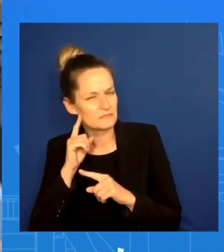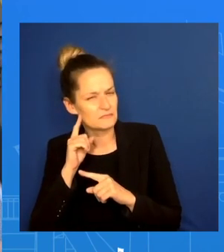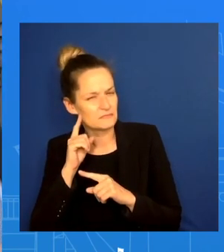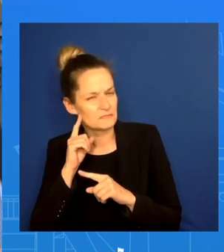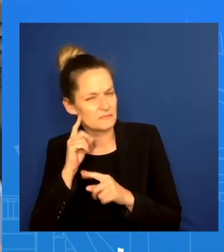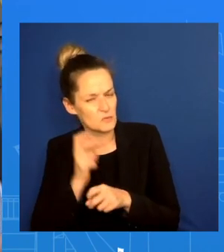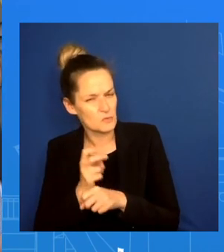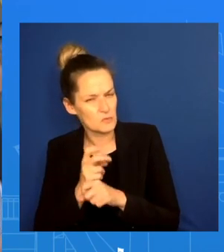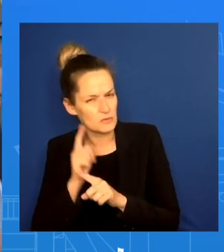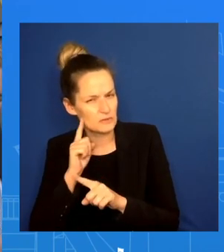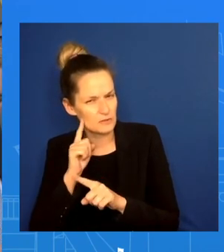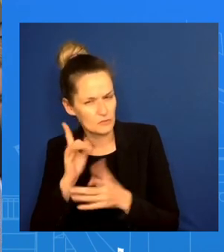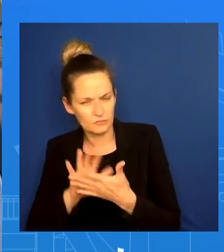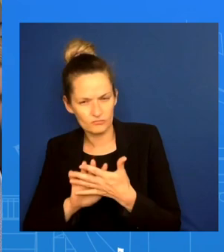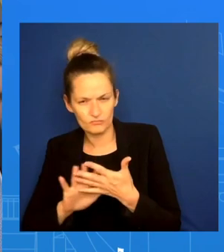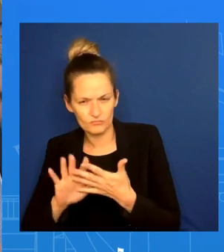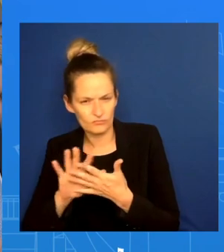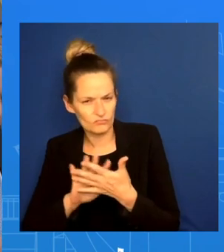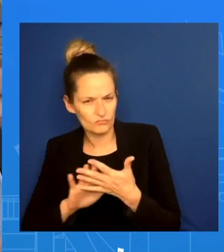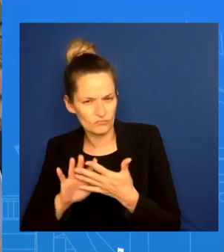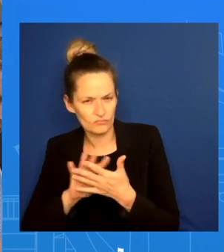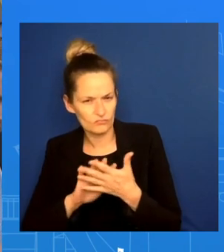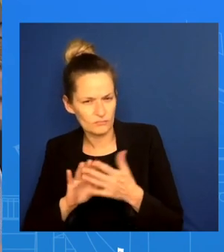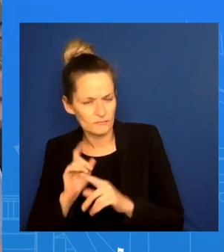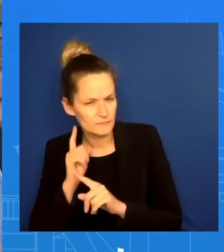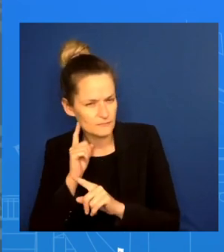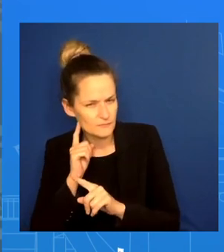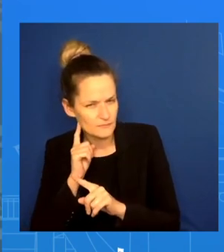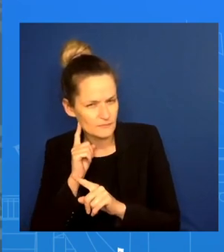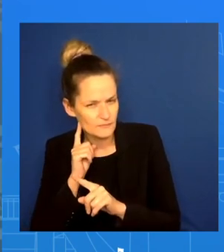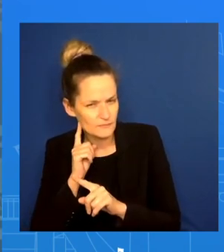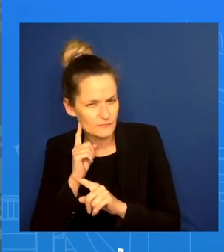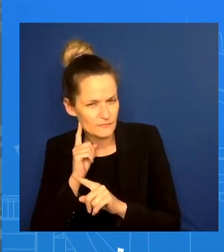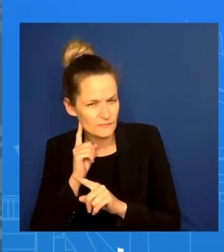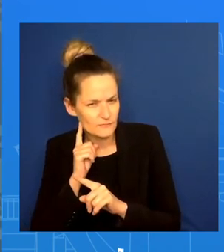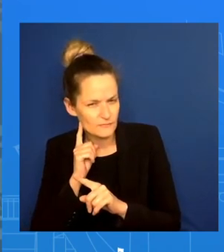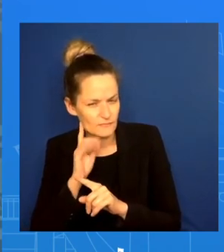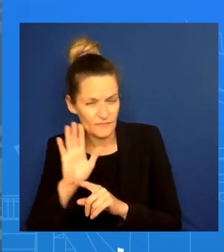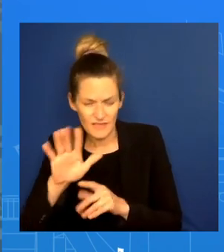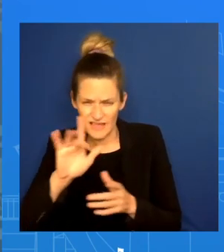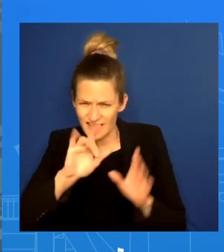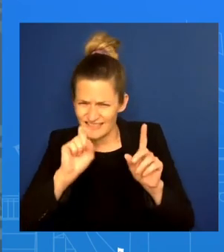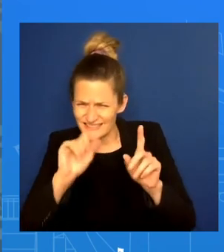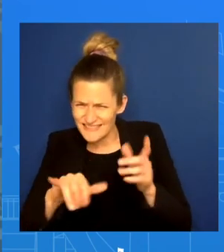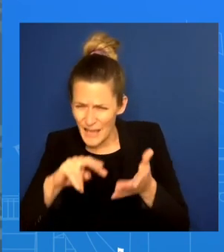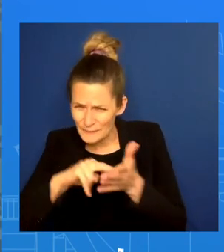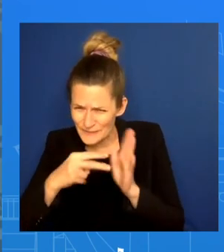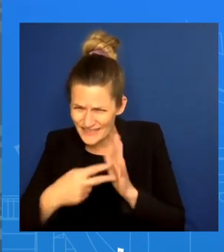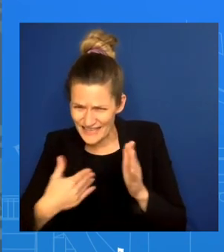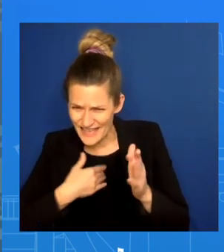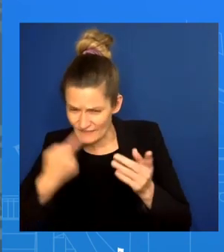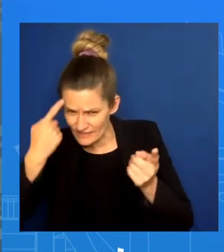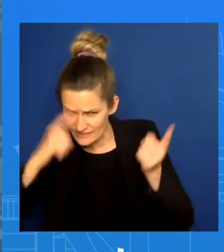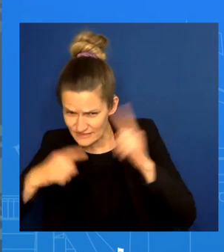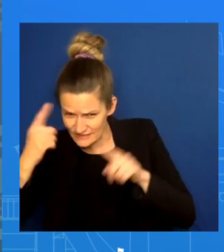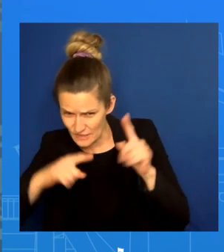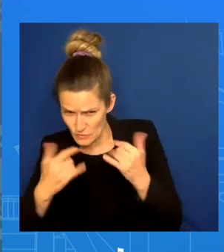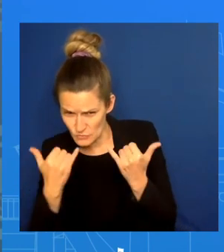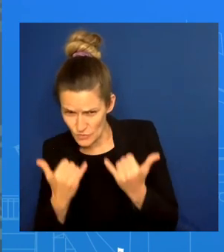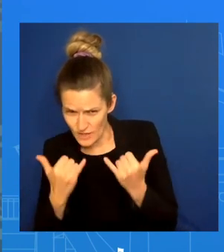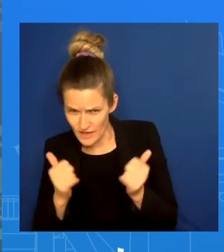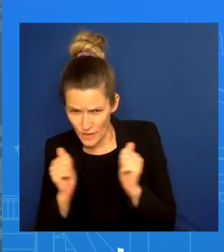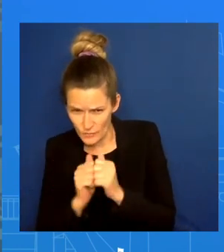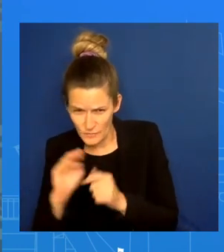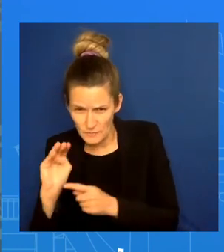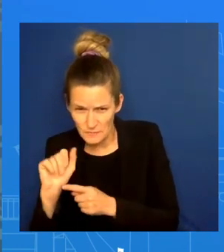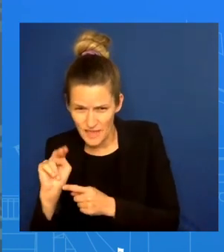these talks, and is this a deal on a reconciliation package? So I'm standing here, I haven't seen this for myself, I need to talk to our folks on this,